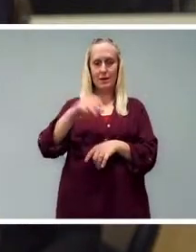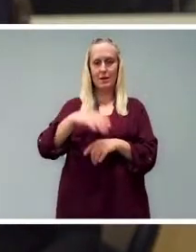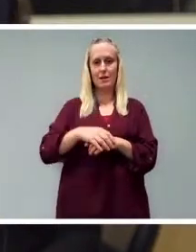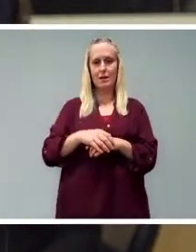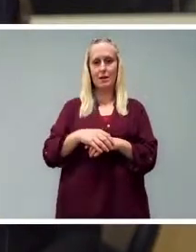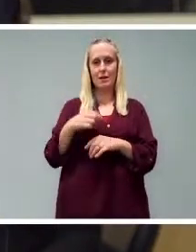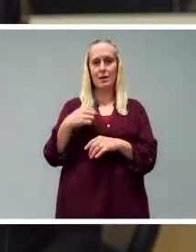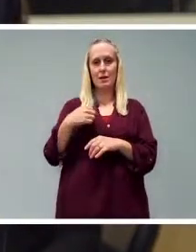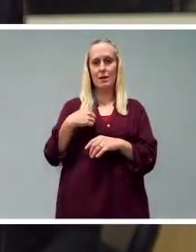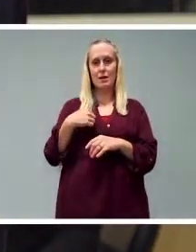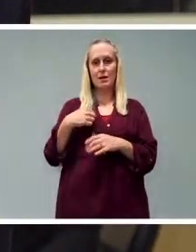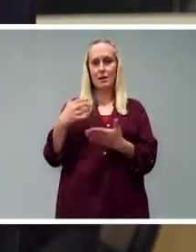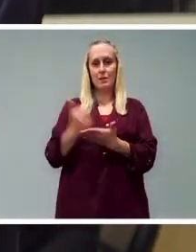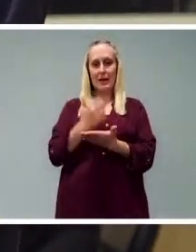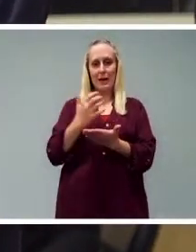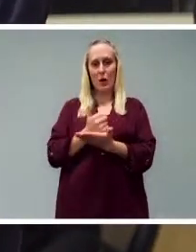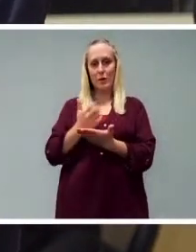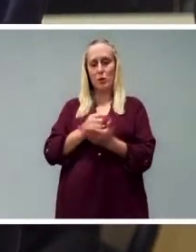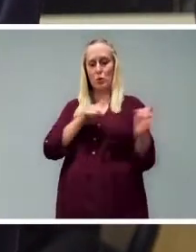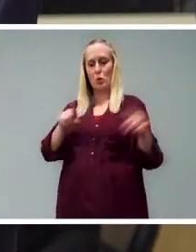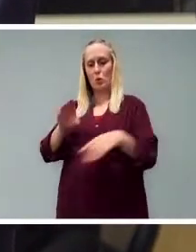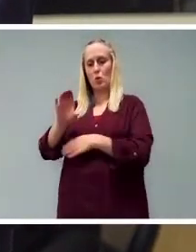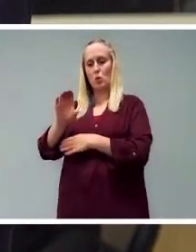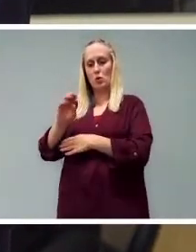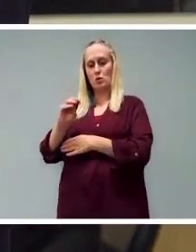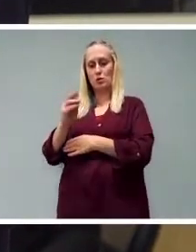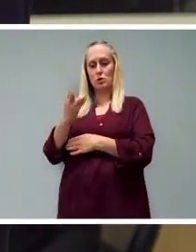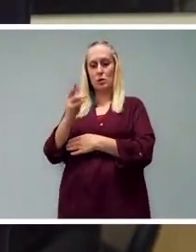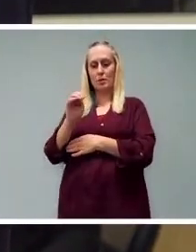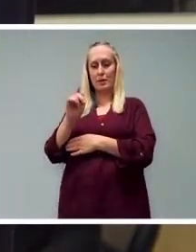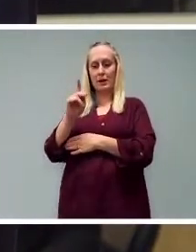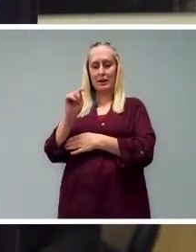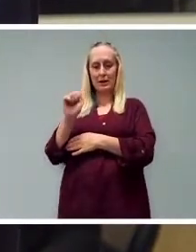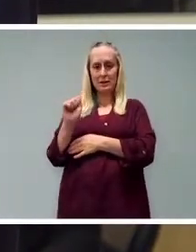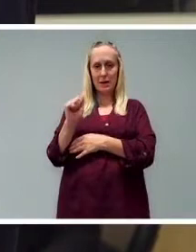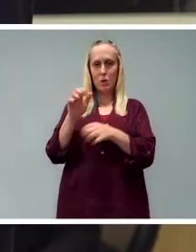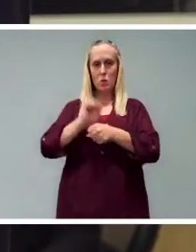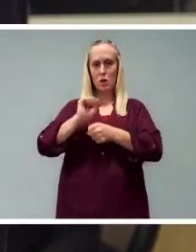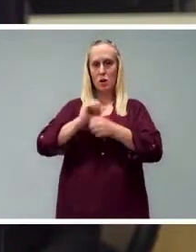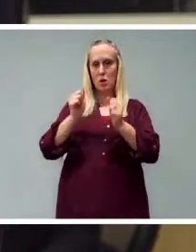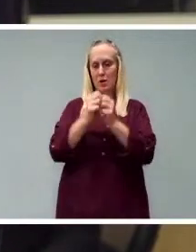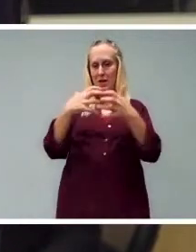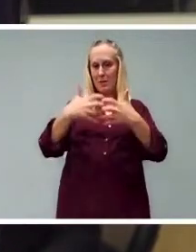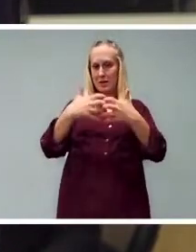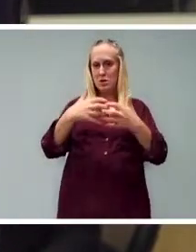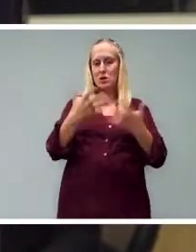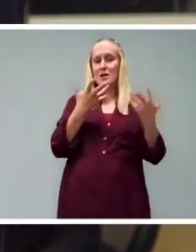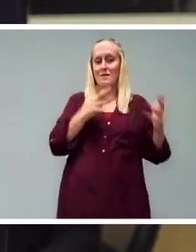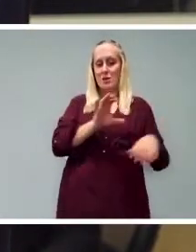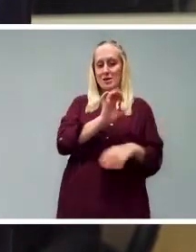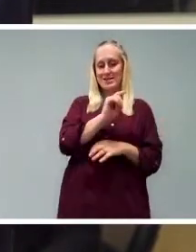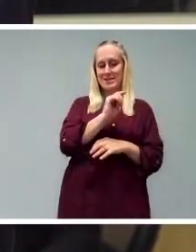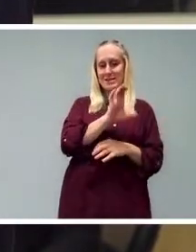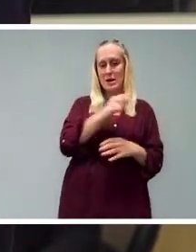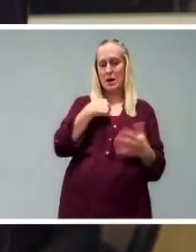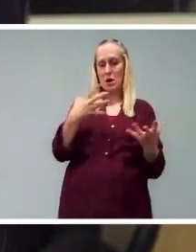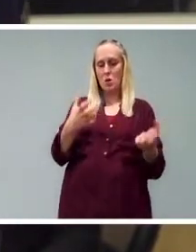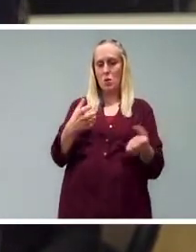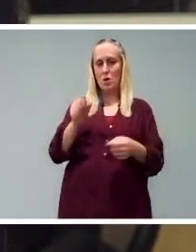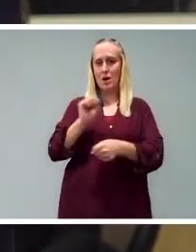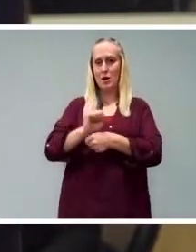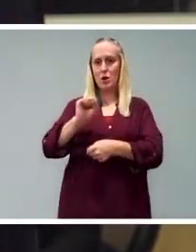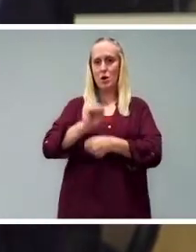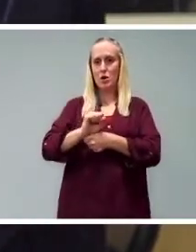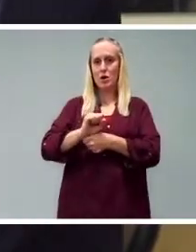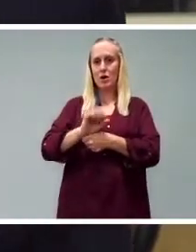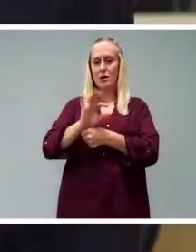good opportunity at Chemeketa to get some certifications for machining. And after CTEC, I would like to get a career in fabrication and